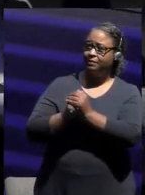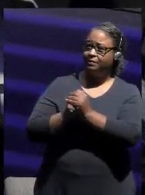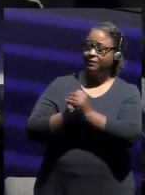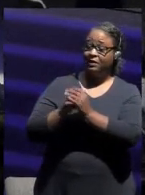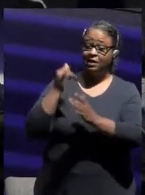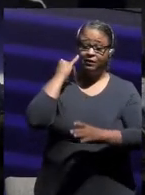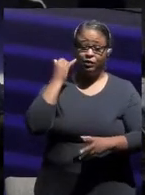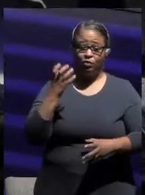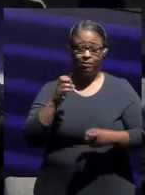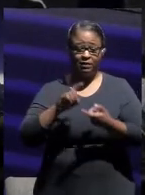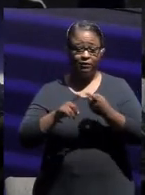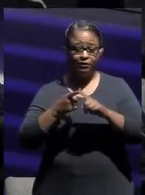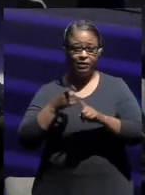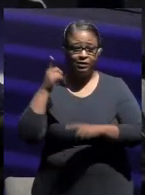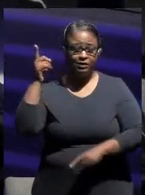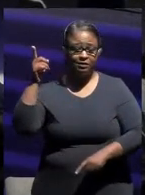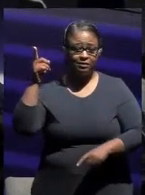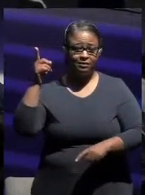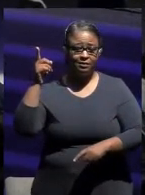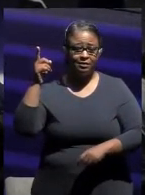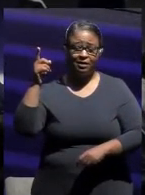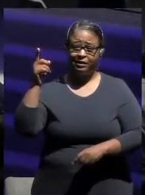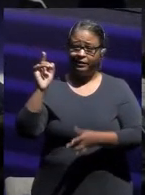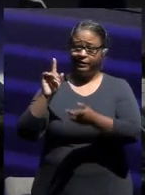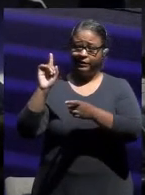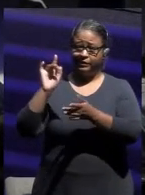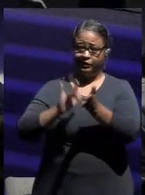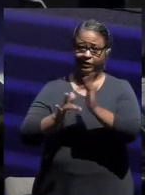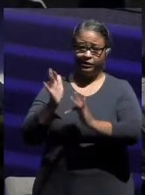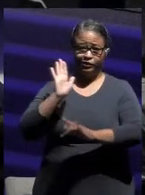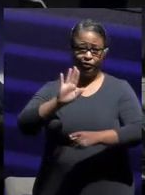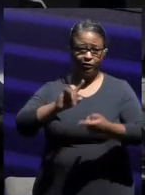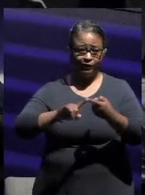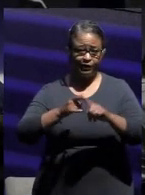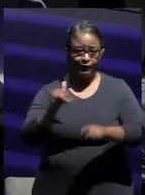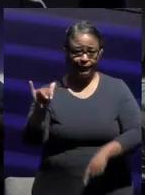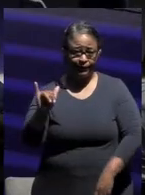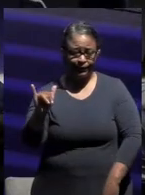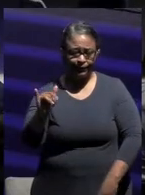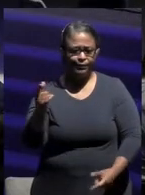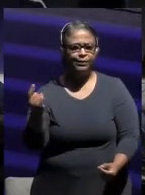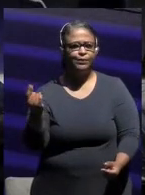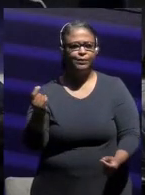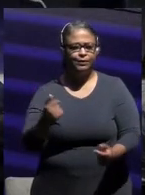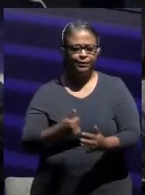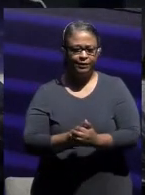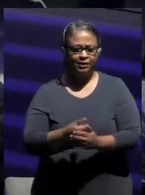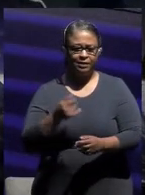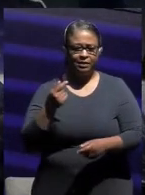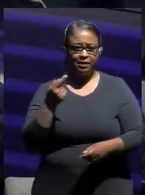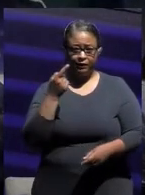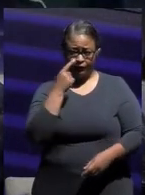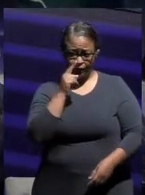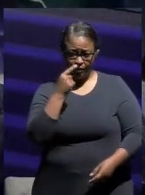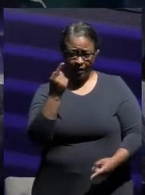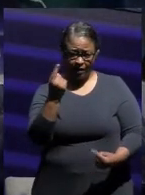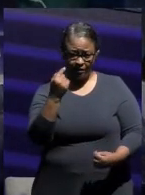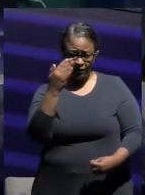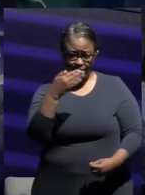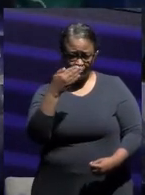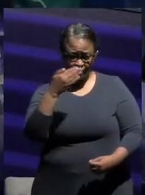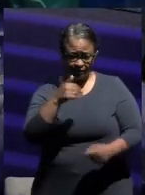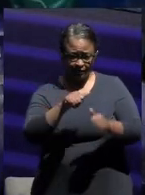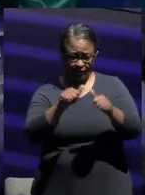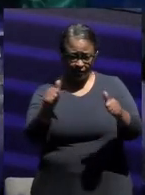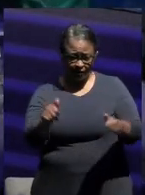to Jesus, and Jesus be a friend to you, I wonder if you in the physical can make your way down to the